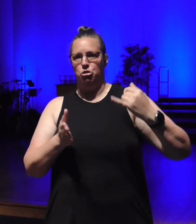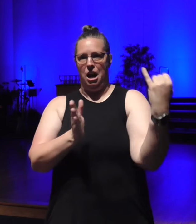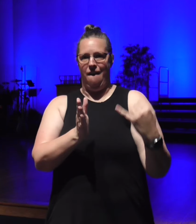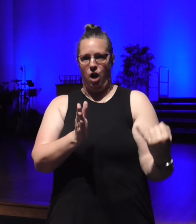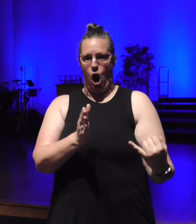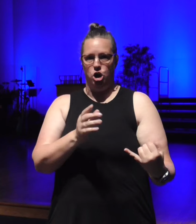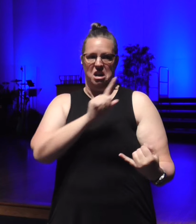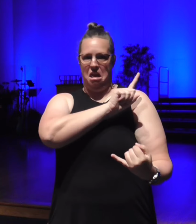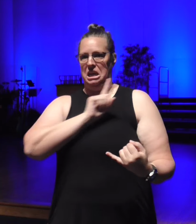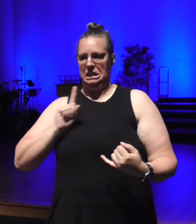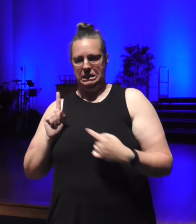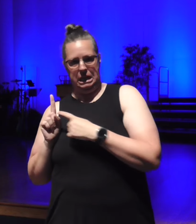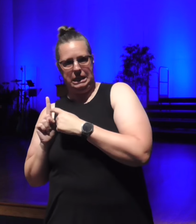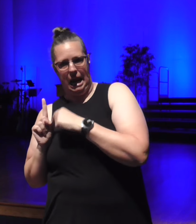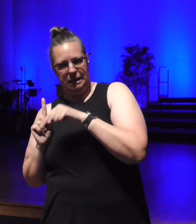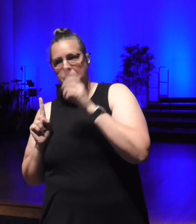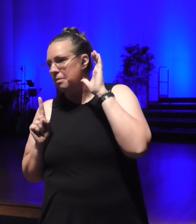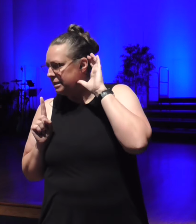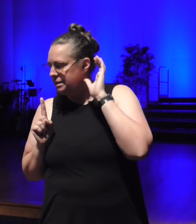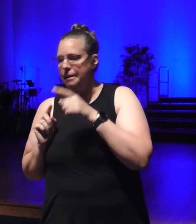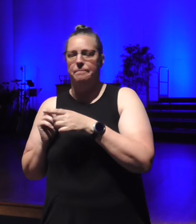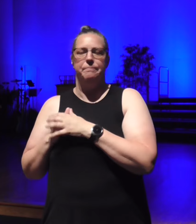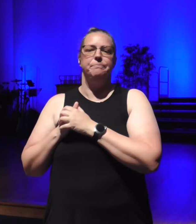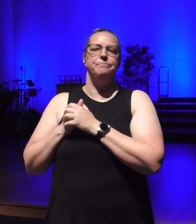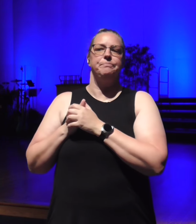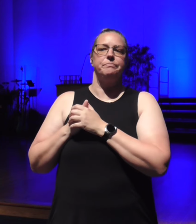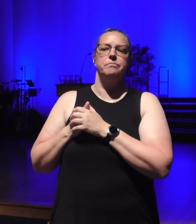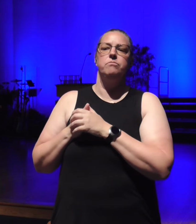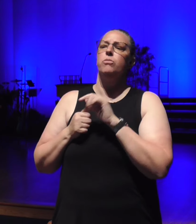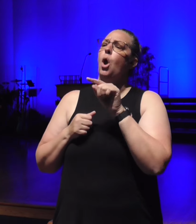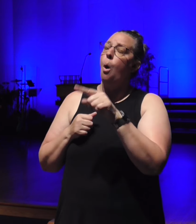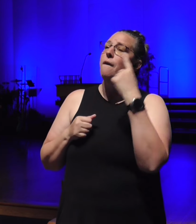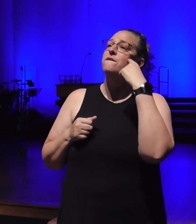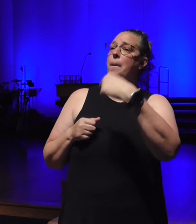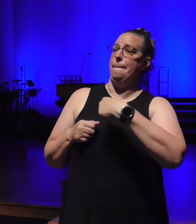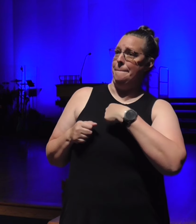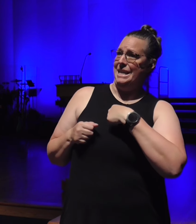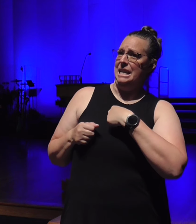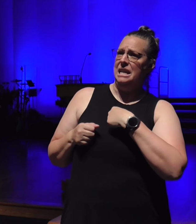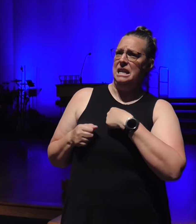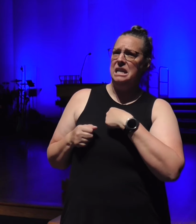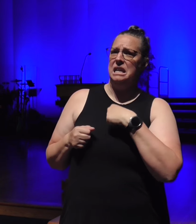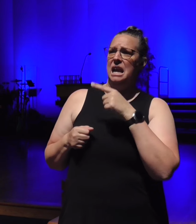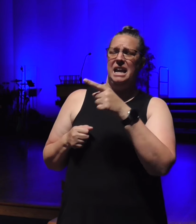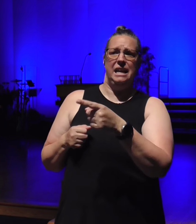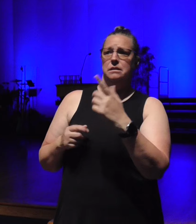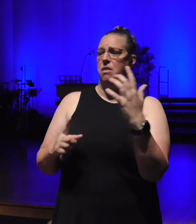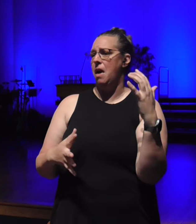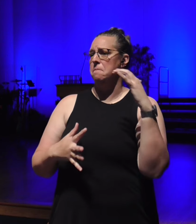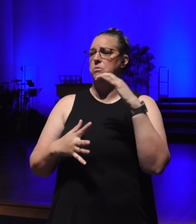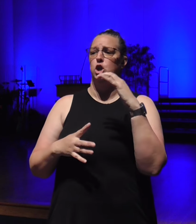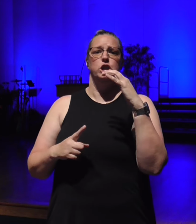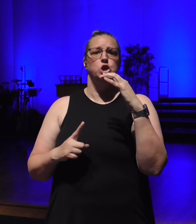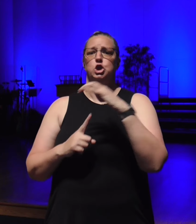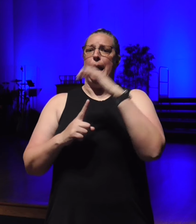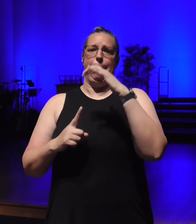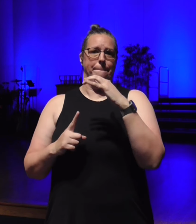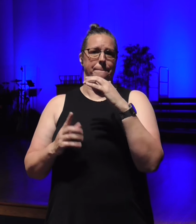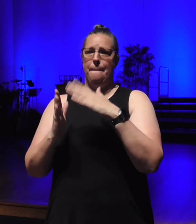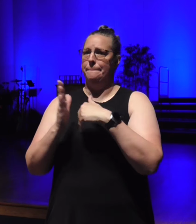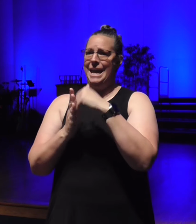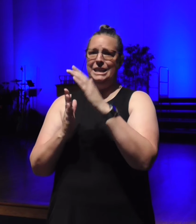and listening when the curator says, to me, Van Gogh is the finest painter of them all. He